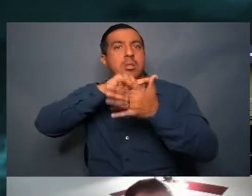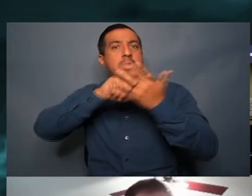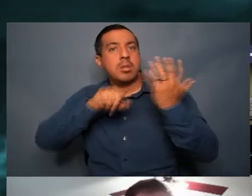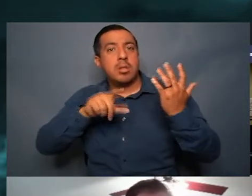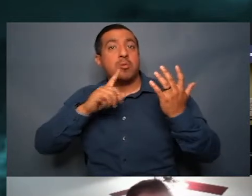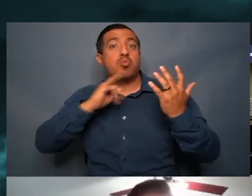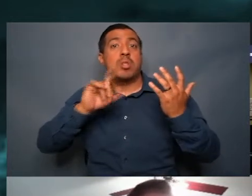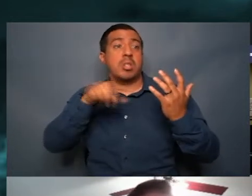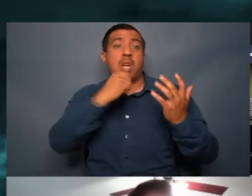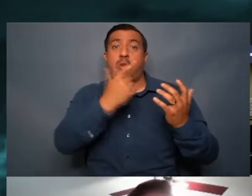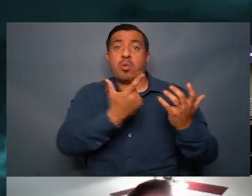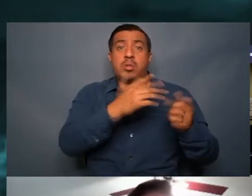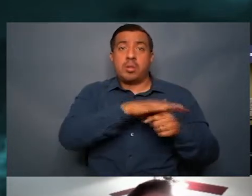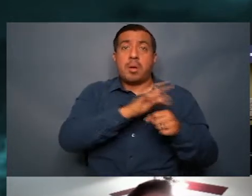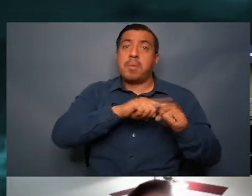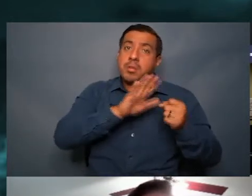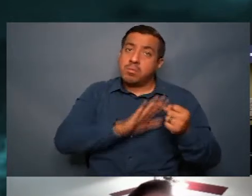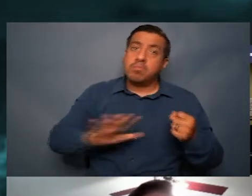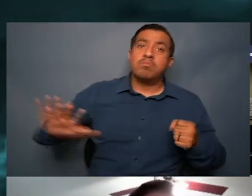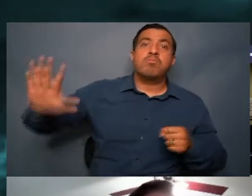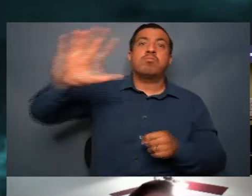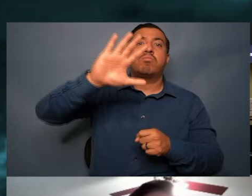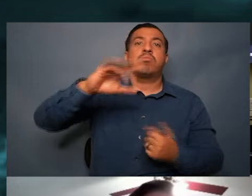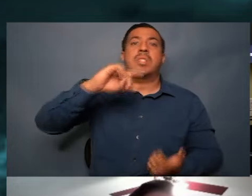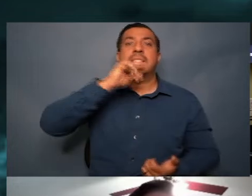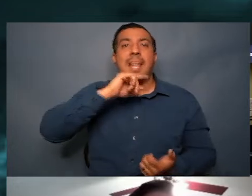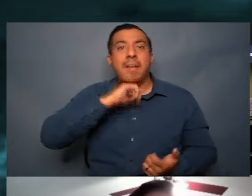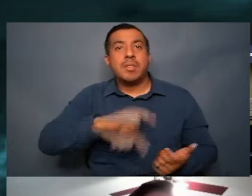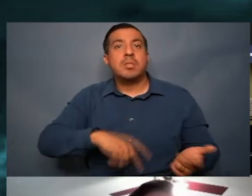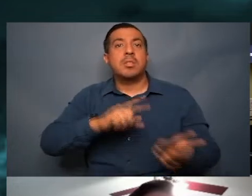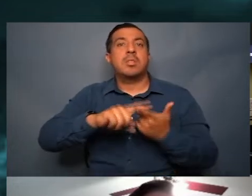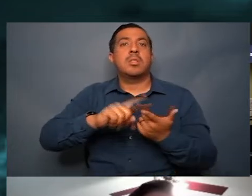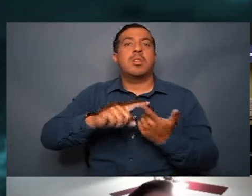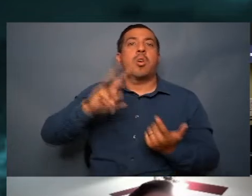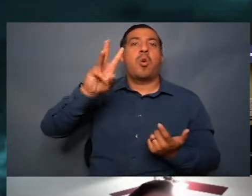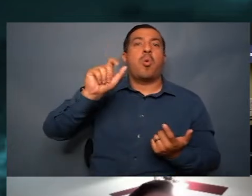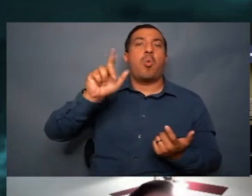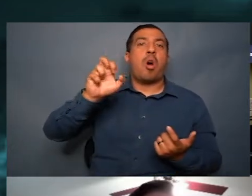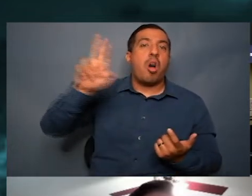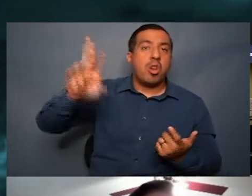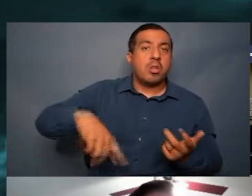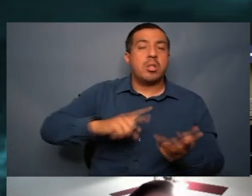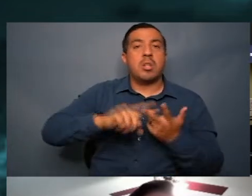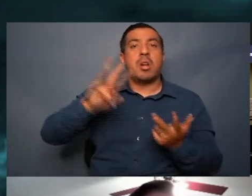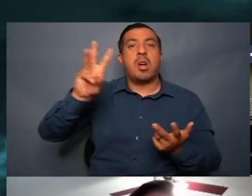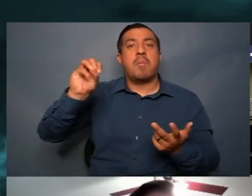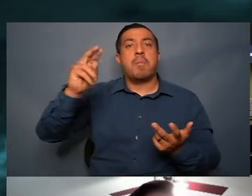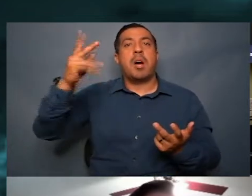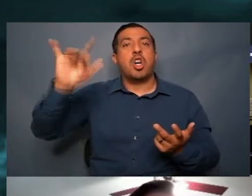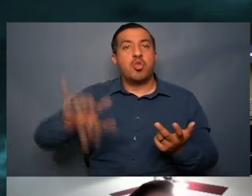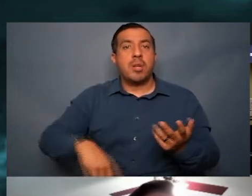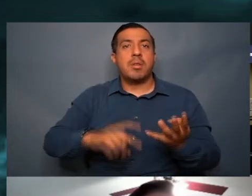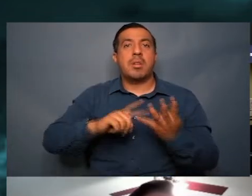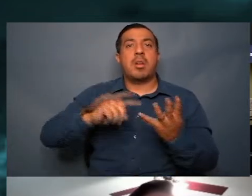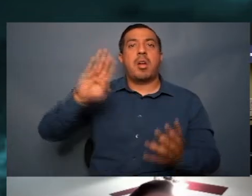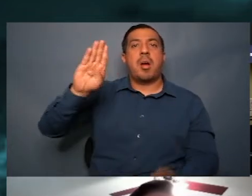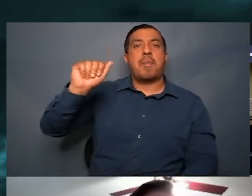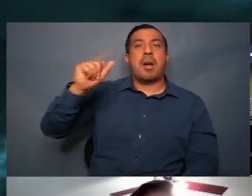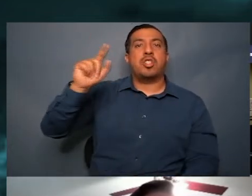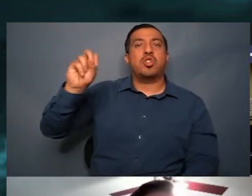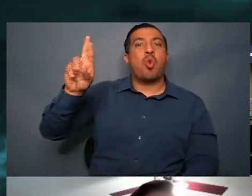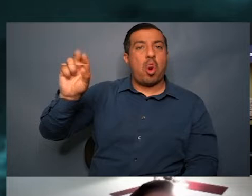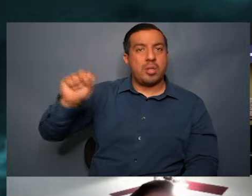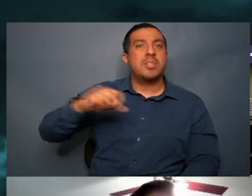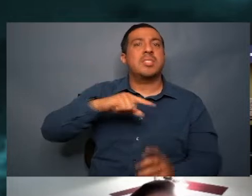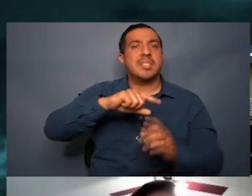across the region. Fort Bend County, Galveston County, Waller County, Montgomery County, Brazoria County all have gauges